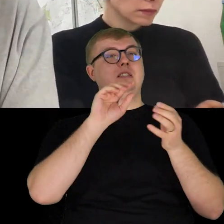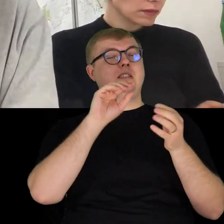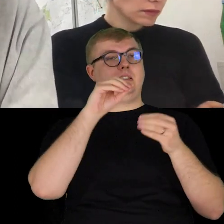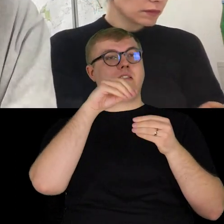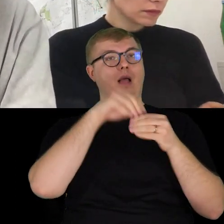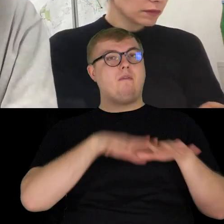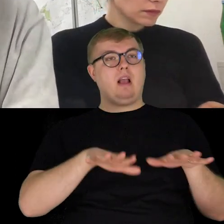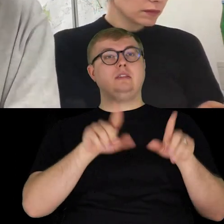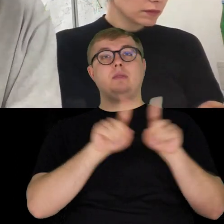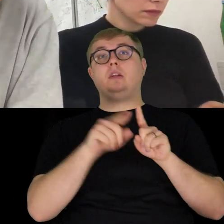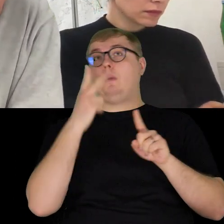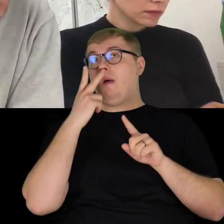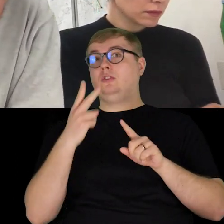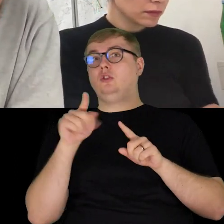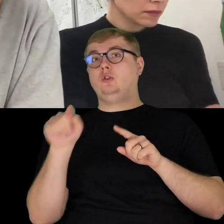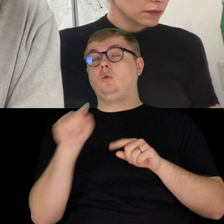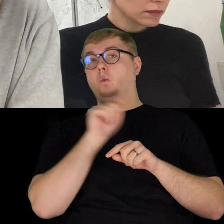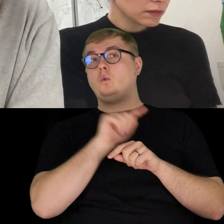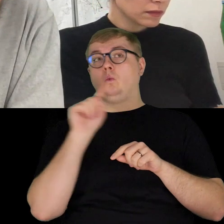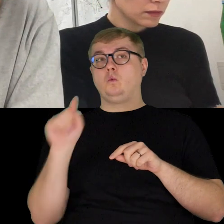well illustrated in this drawing. So